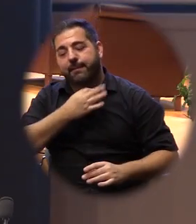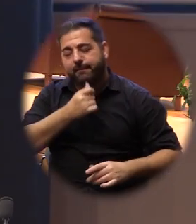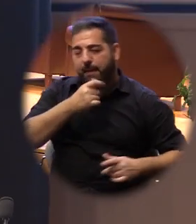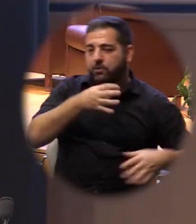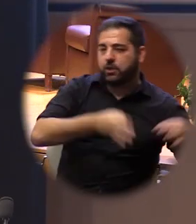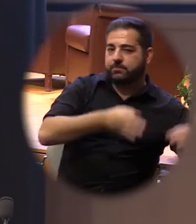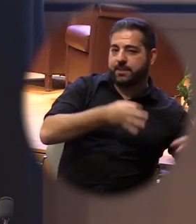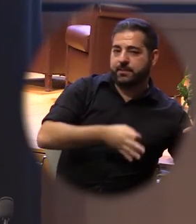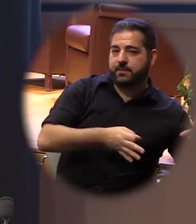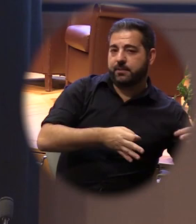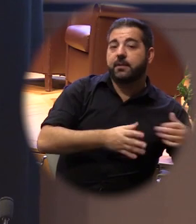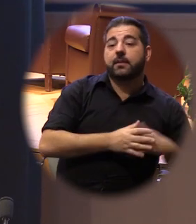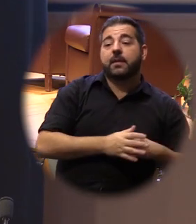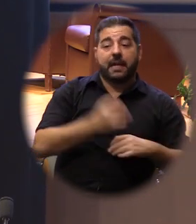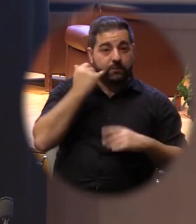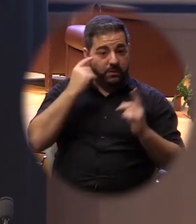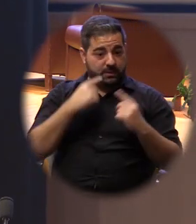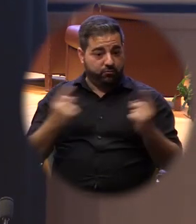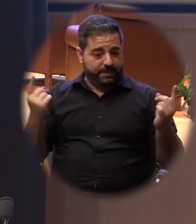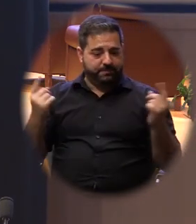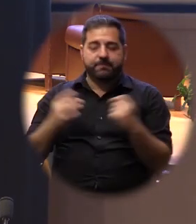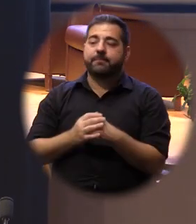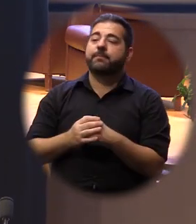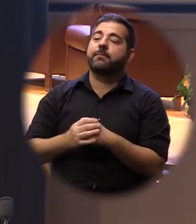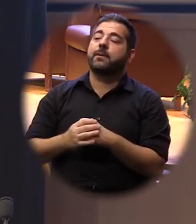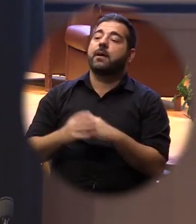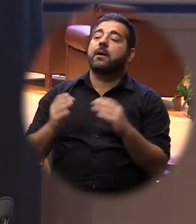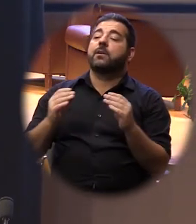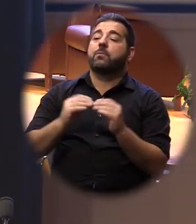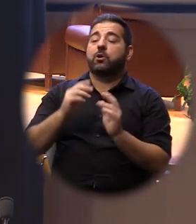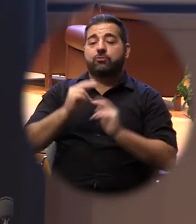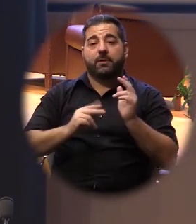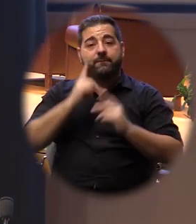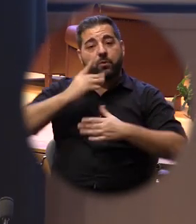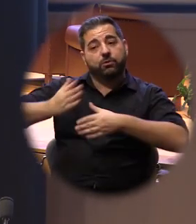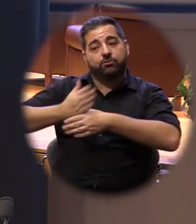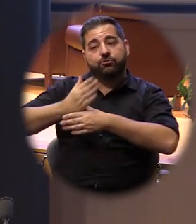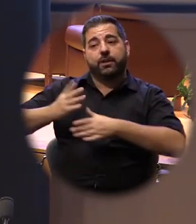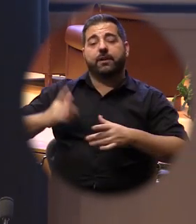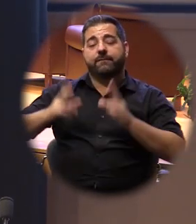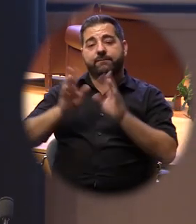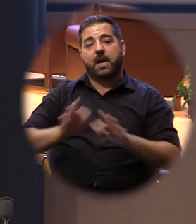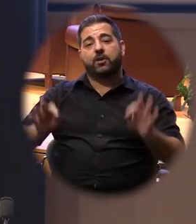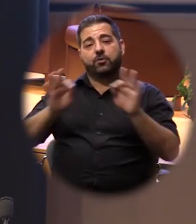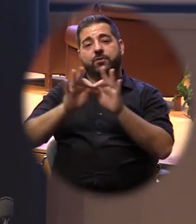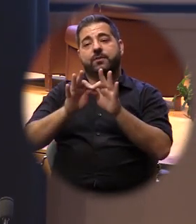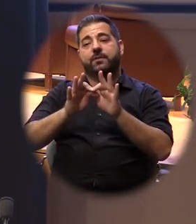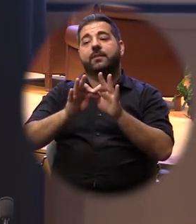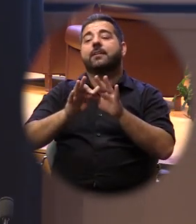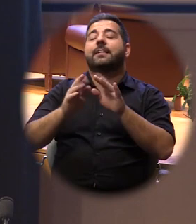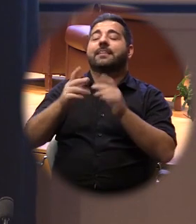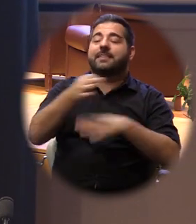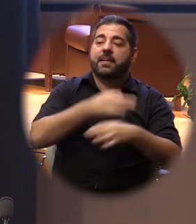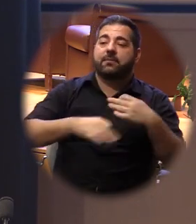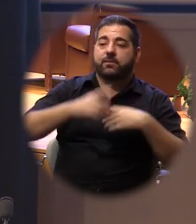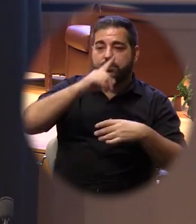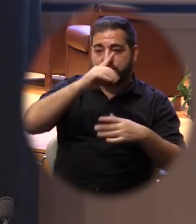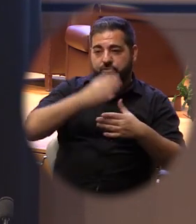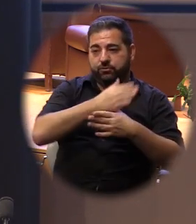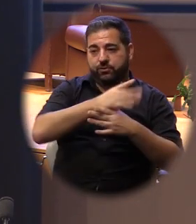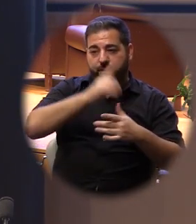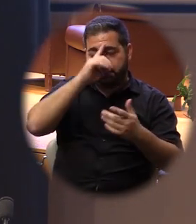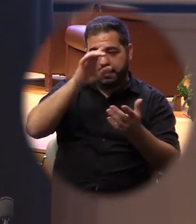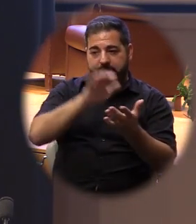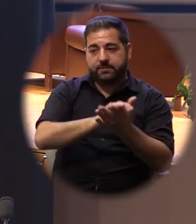judgment in the face of disagreement. It's more constructive to build on shared values rather than shared beliefs. And so please keep